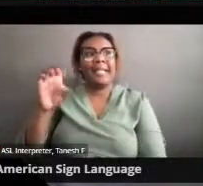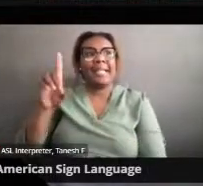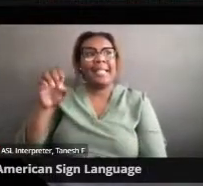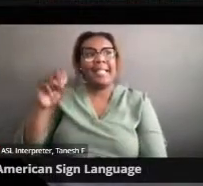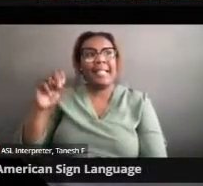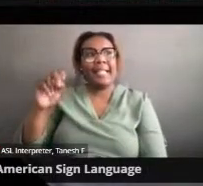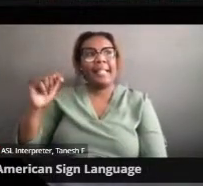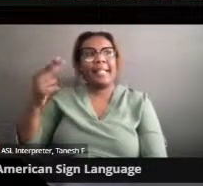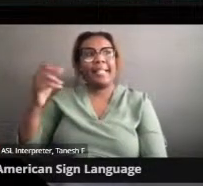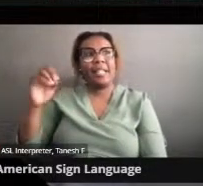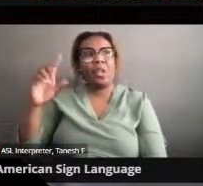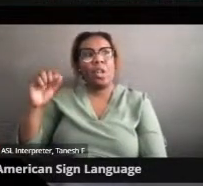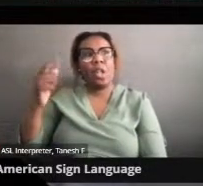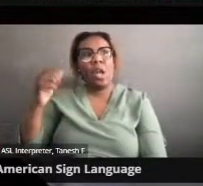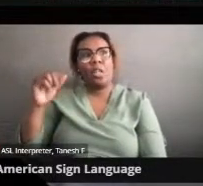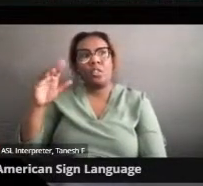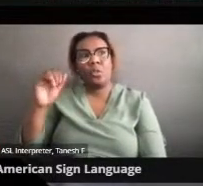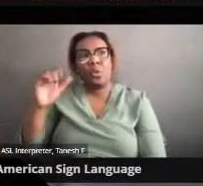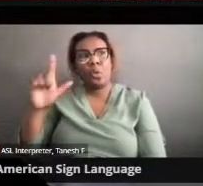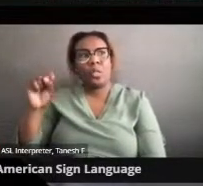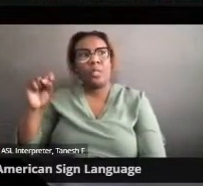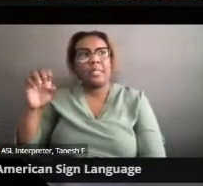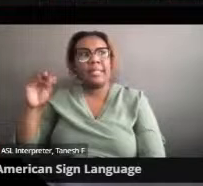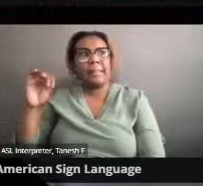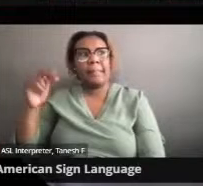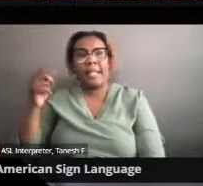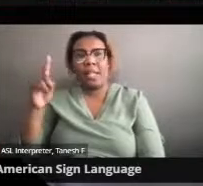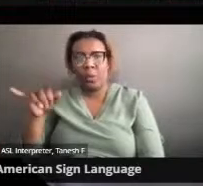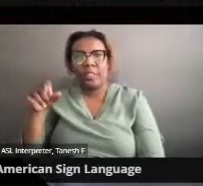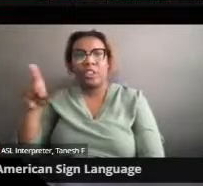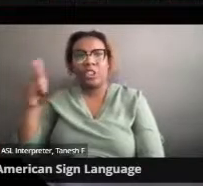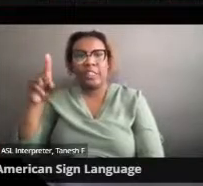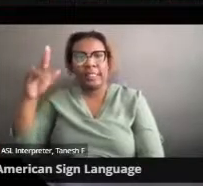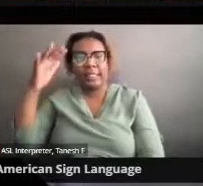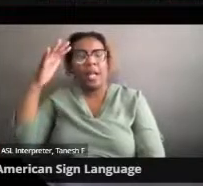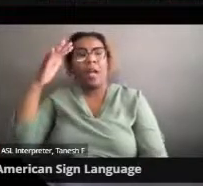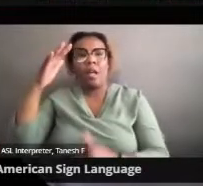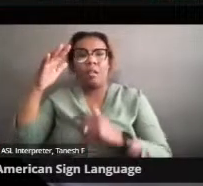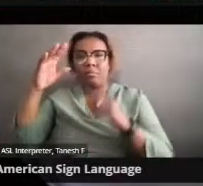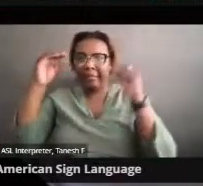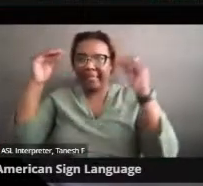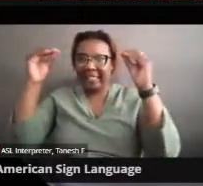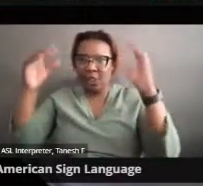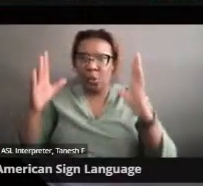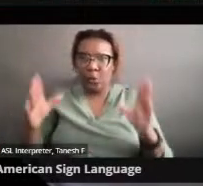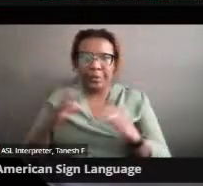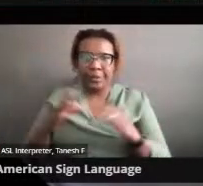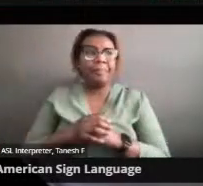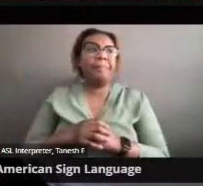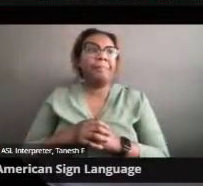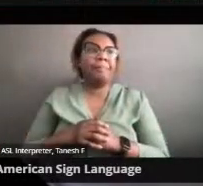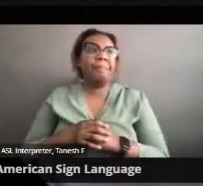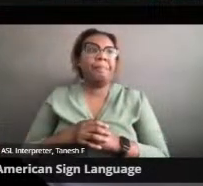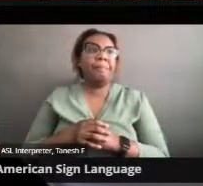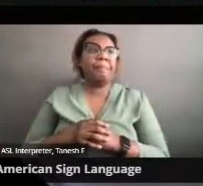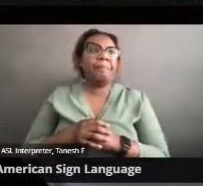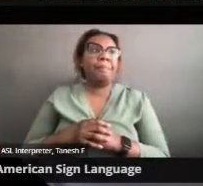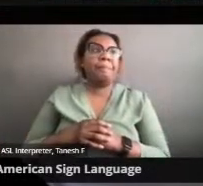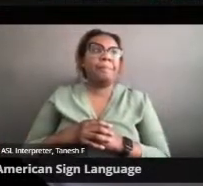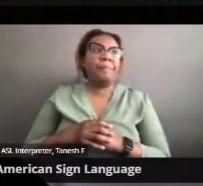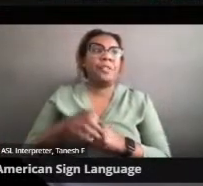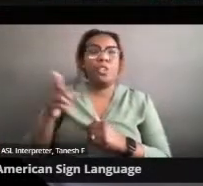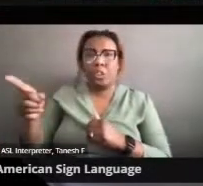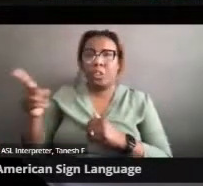and chaplain for the Central Region of Alpha Kappa Alpha Sorority. As a public theologian and ordained minister in the United Church